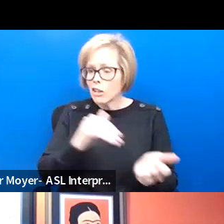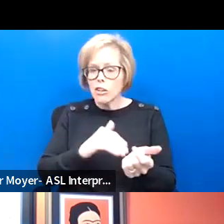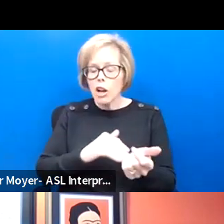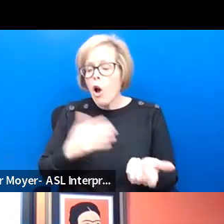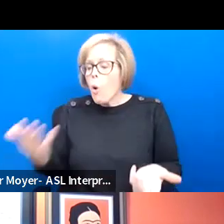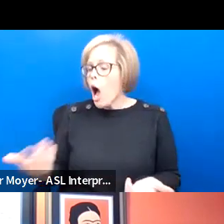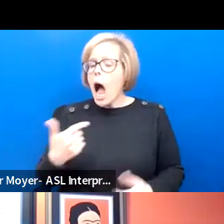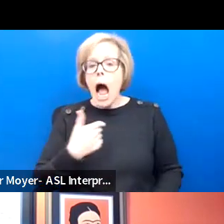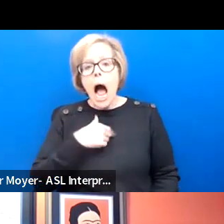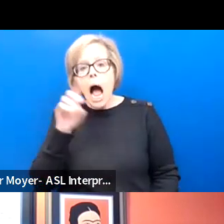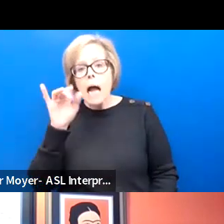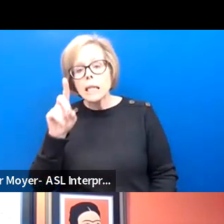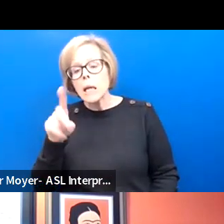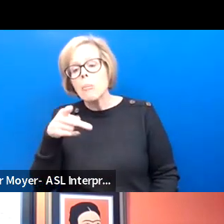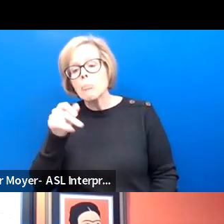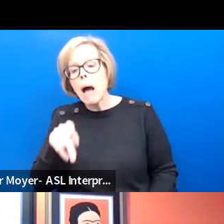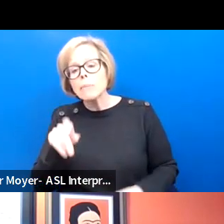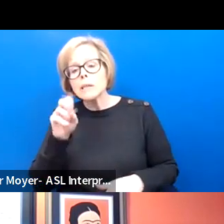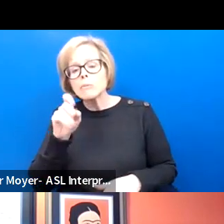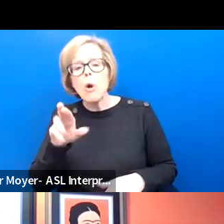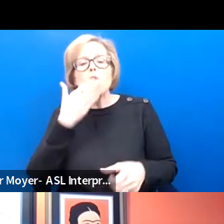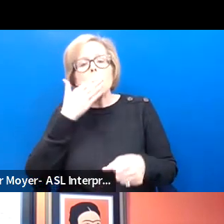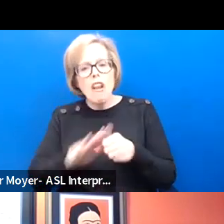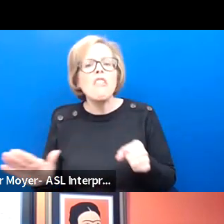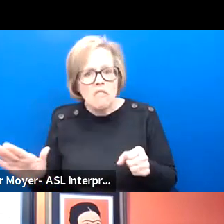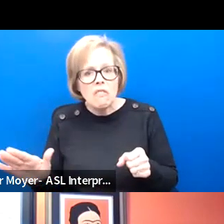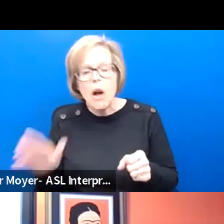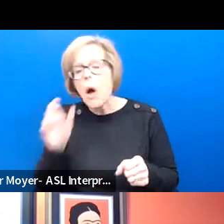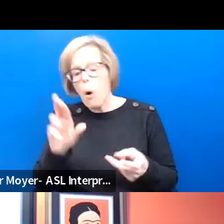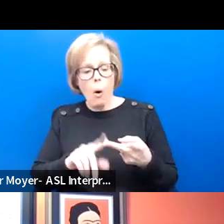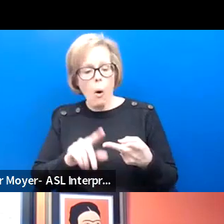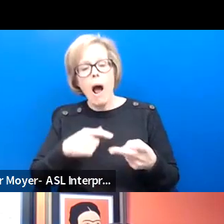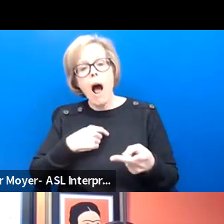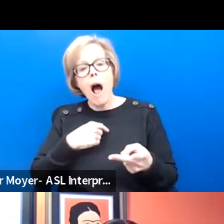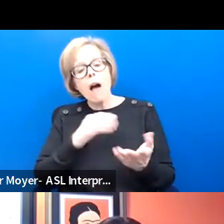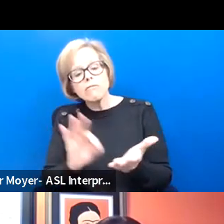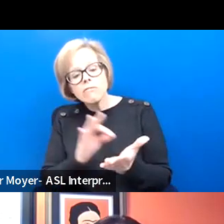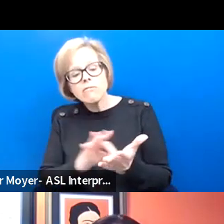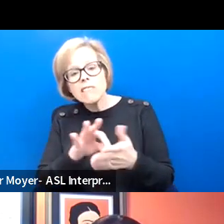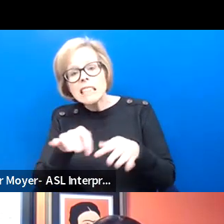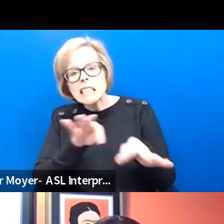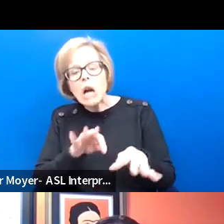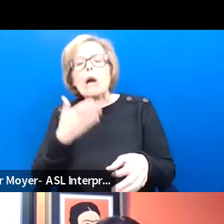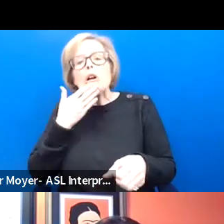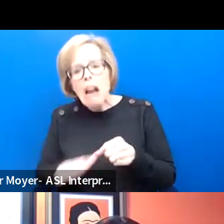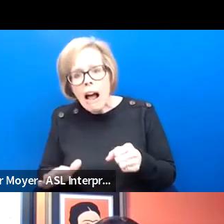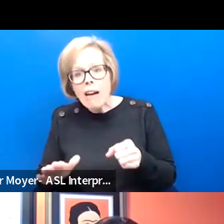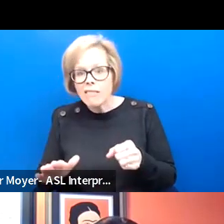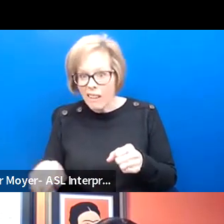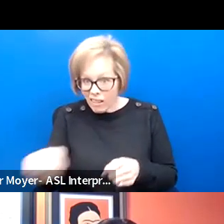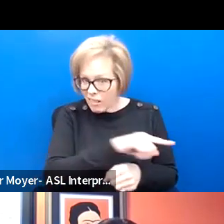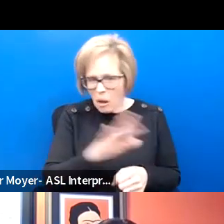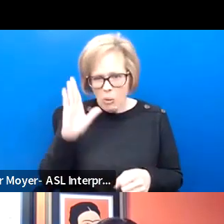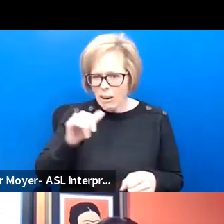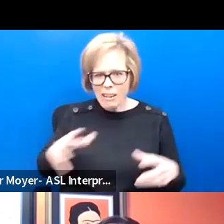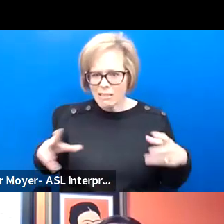I did a pap smear, but it was just good enough, or I repaired this, this laceration, but it was just good enough, that anyone would accept that. And so,